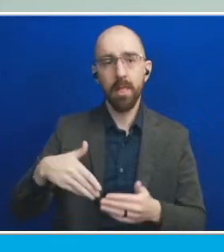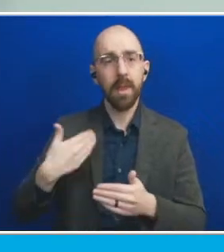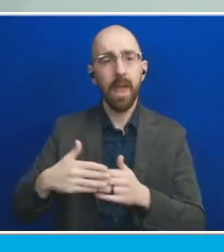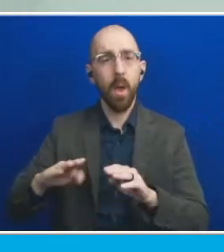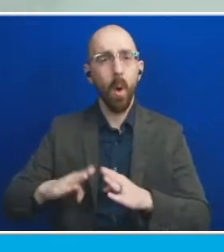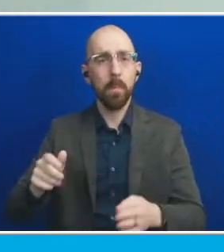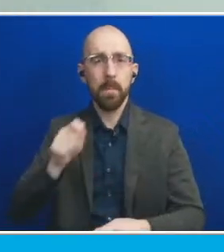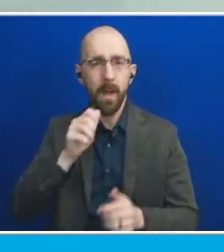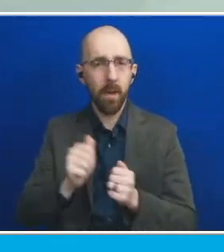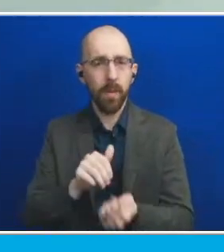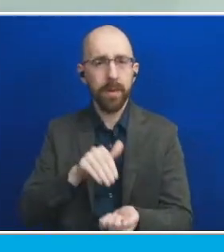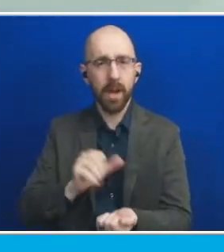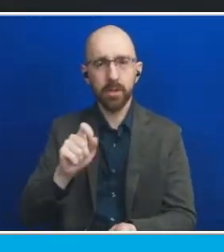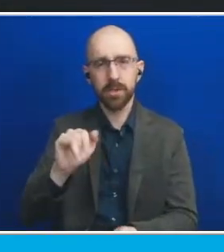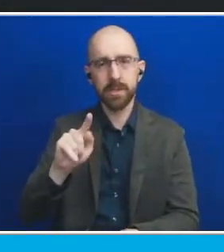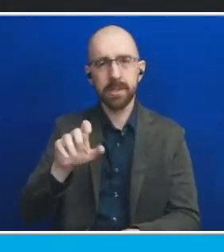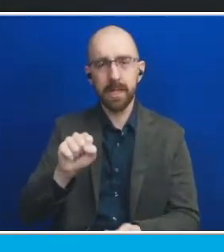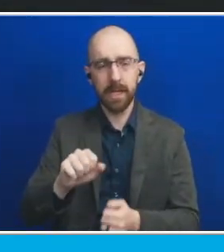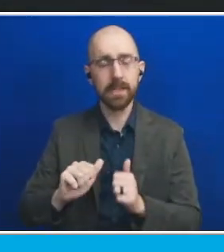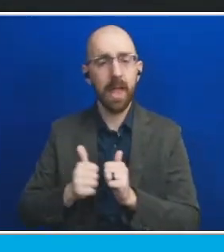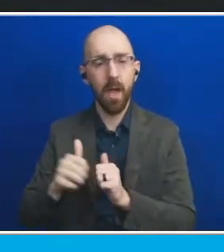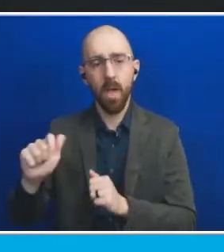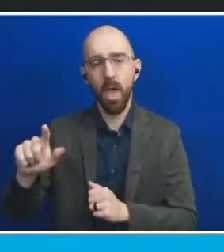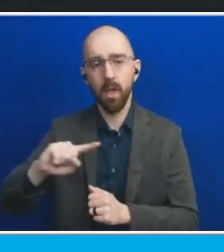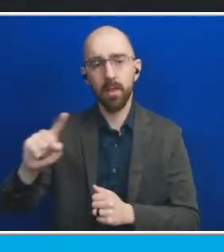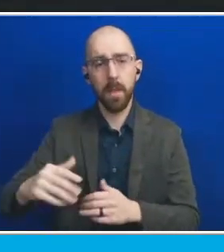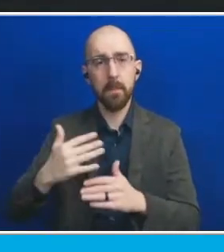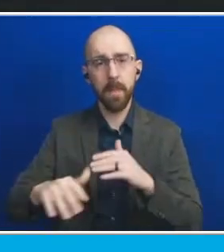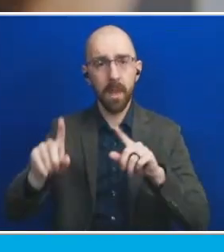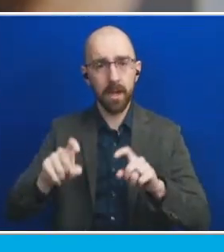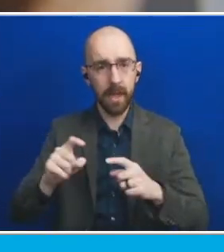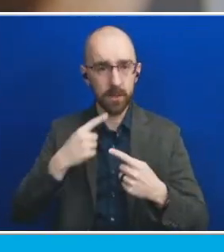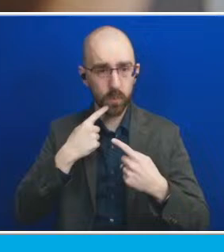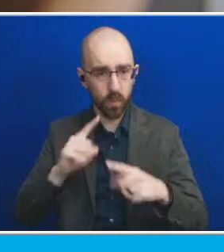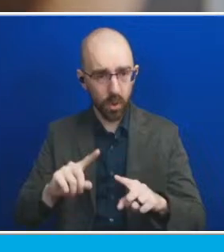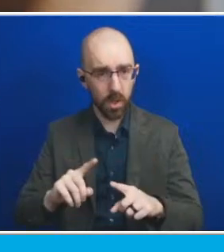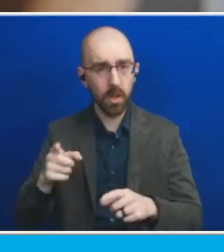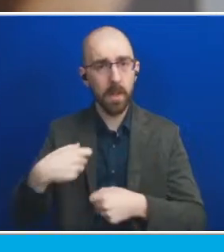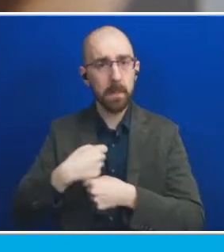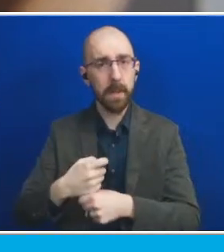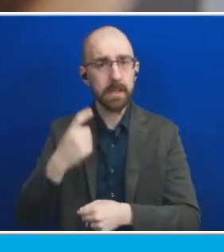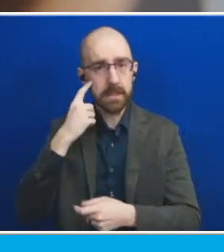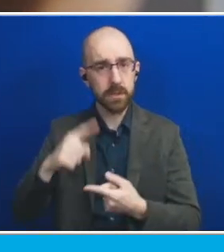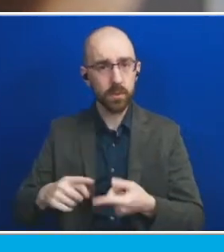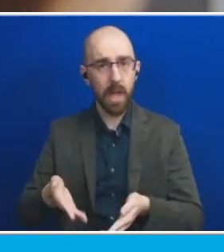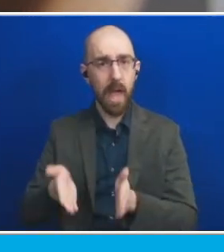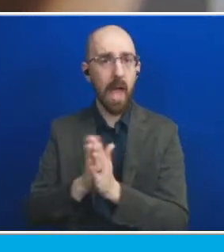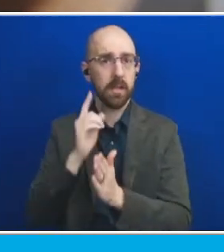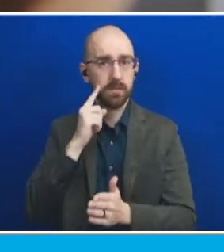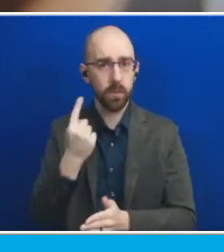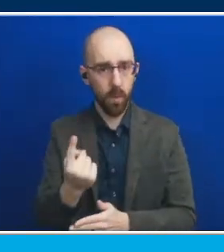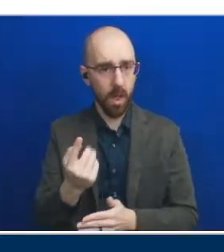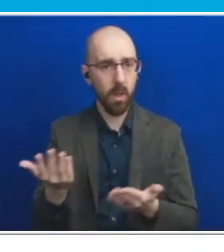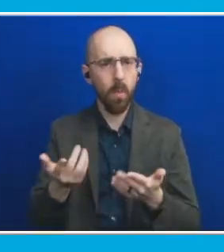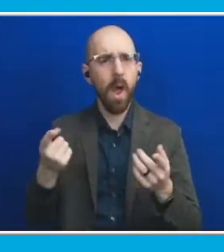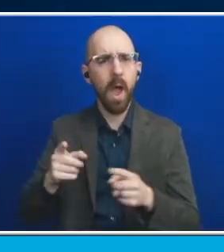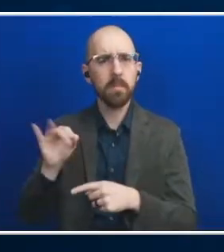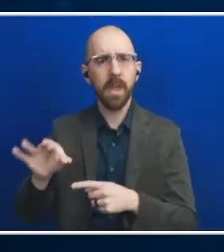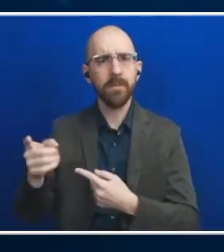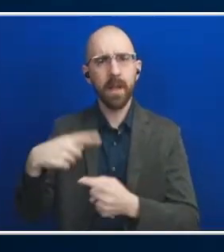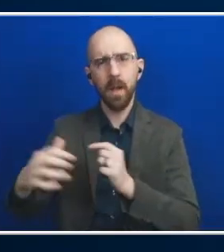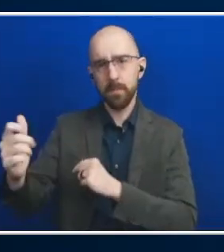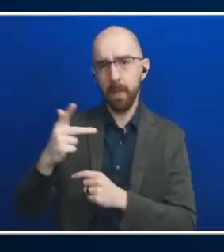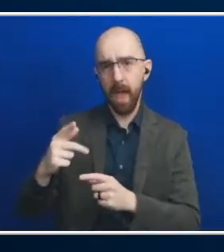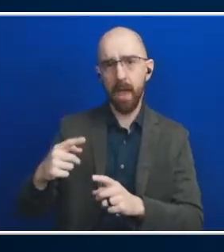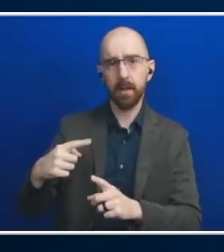new Alzheimer's blood tests work and when it makes sense to ask for one, and what happens if it comes back positive. Wednesday at